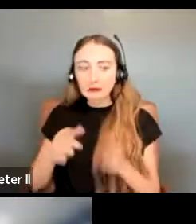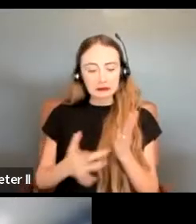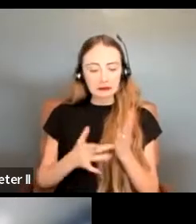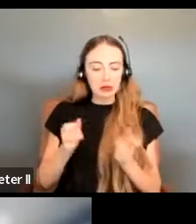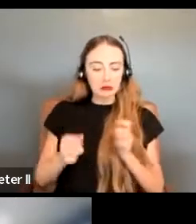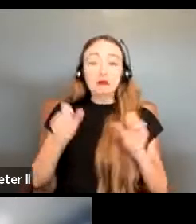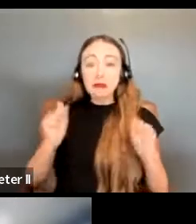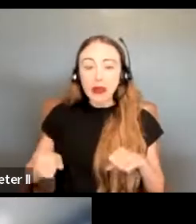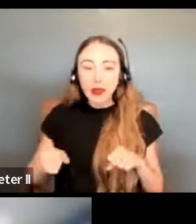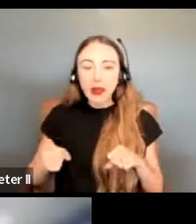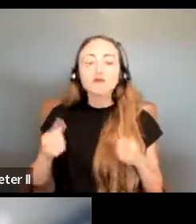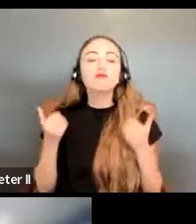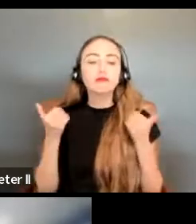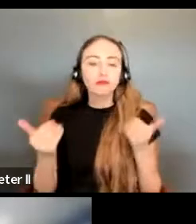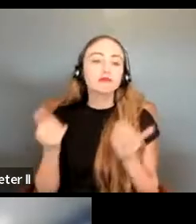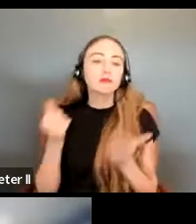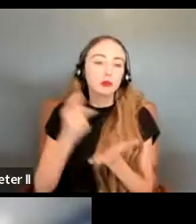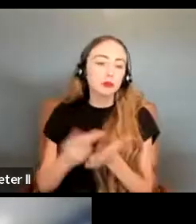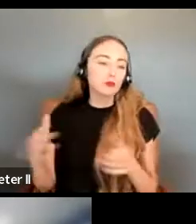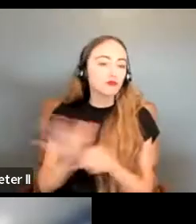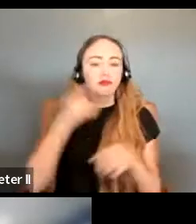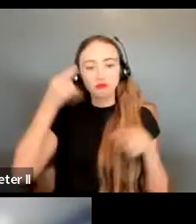approved unanimously.